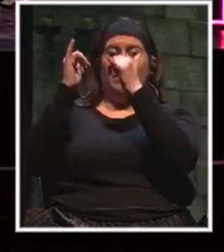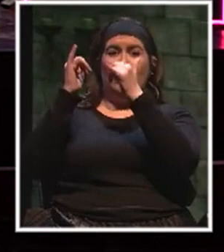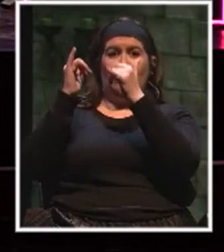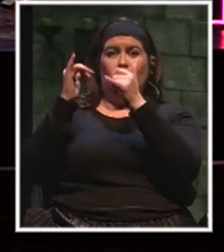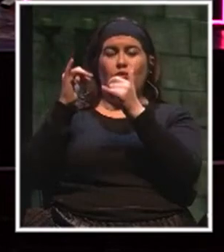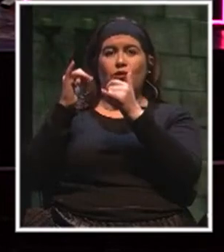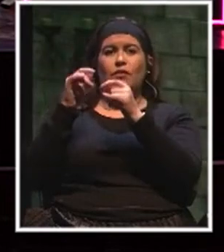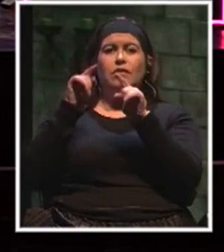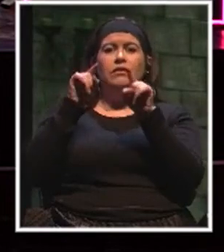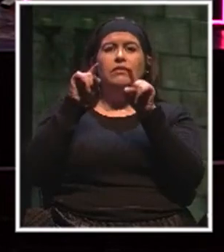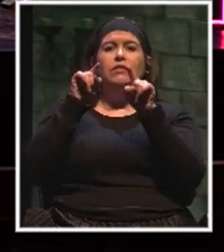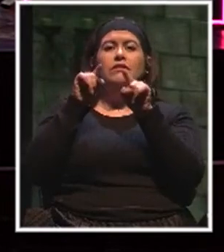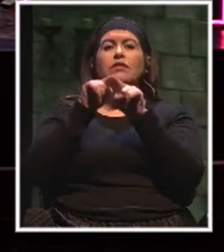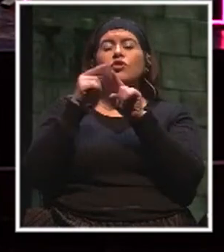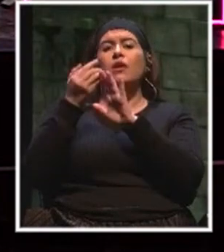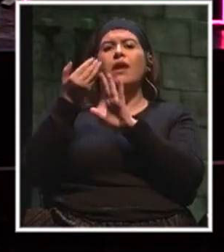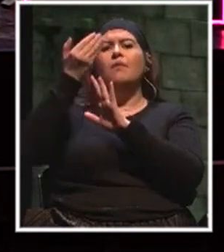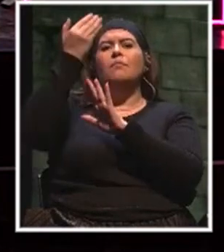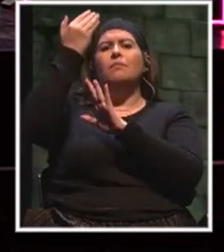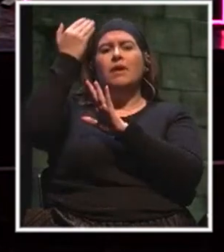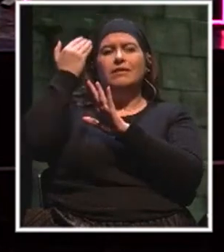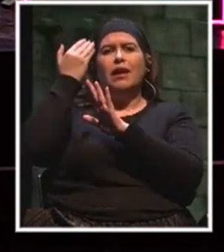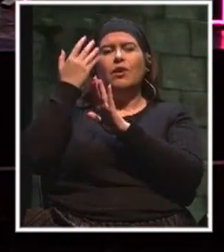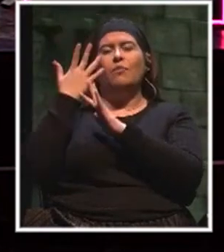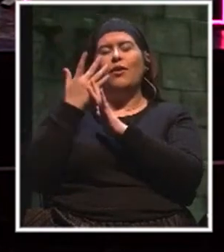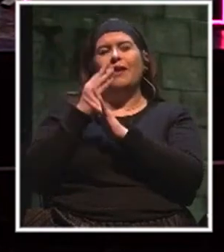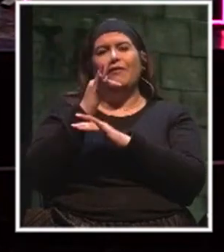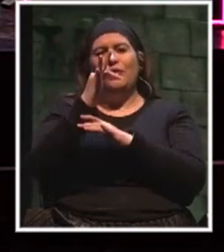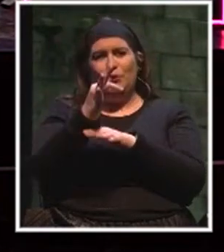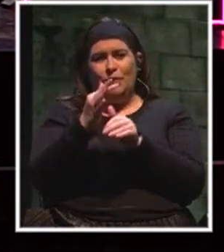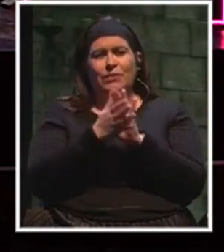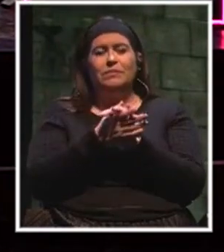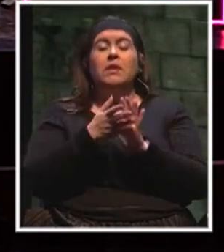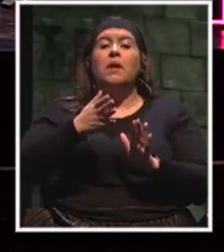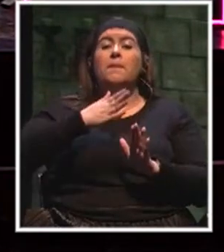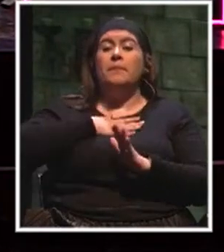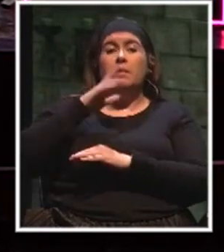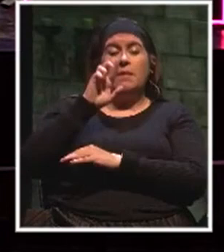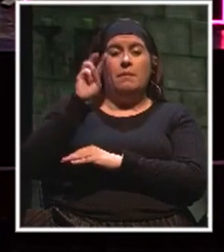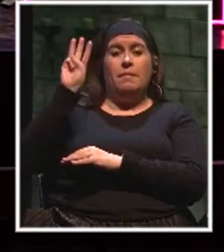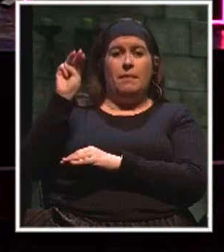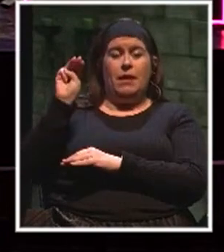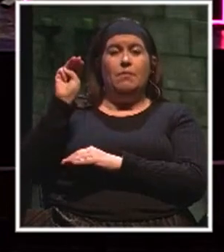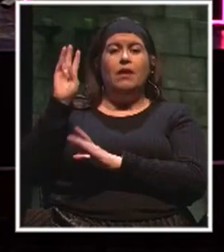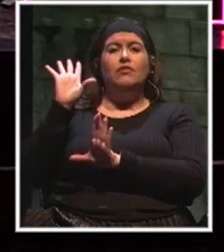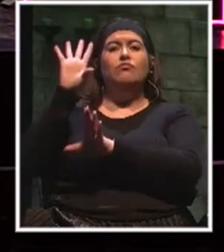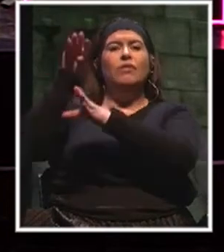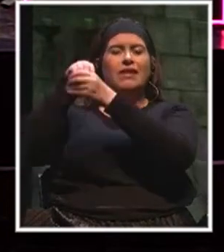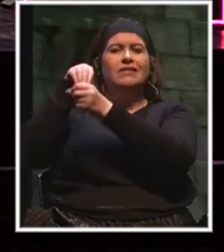from Los Angeles. I'm from Hollywood. My parents were actually in the motion picture and TV business. My mom was a very